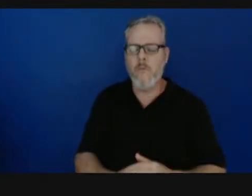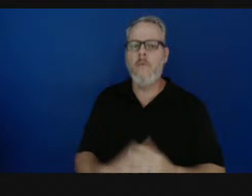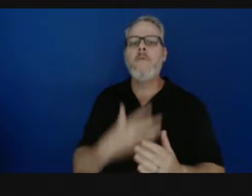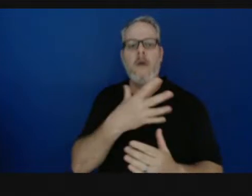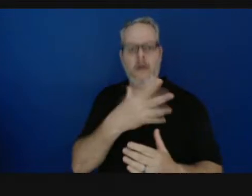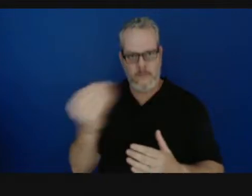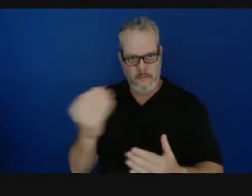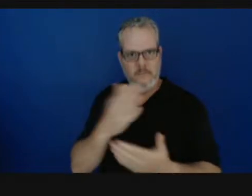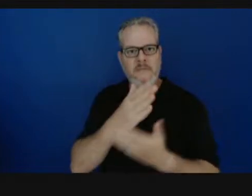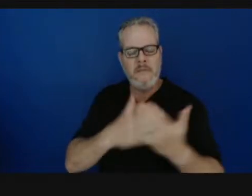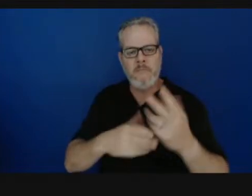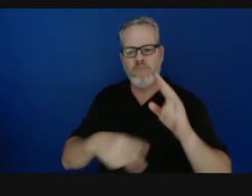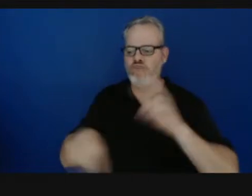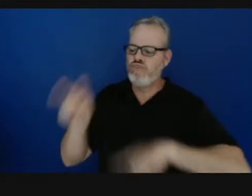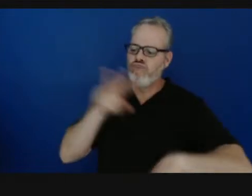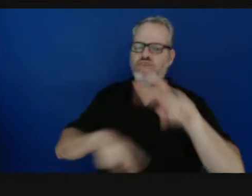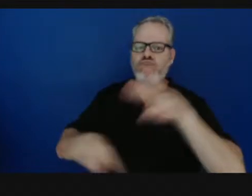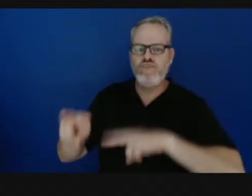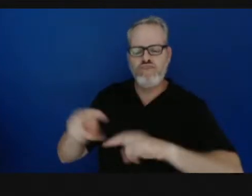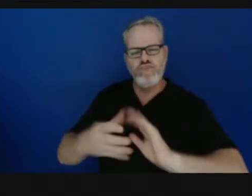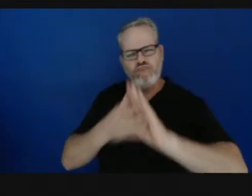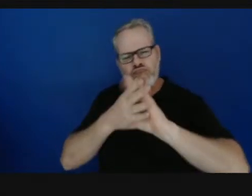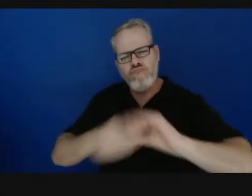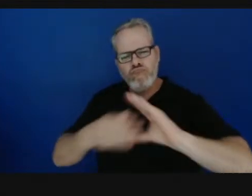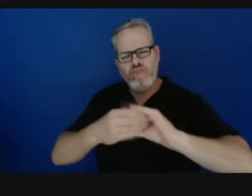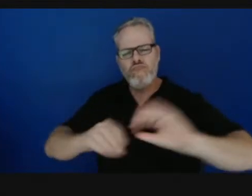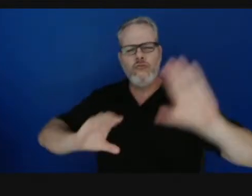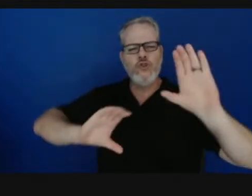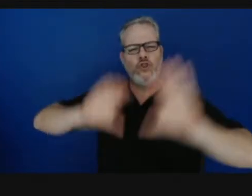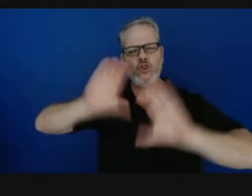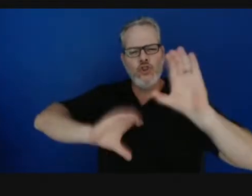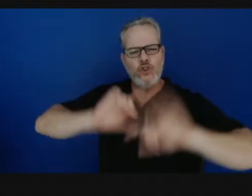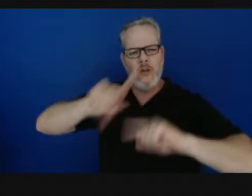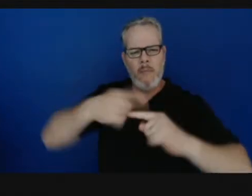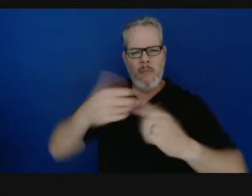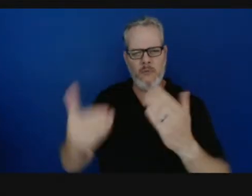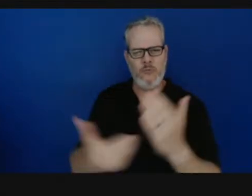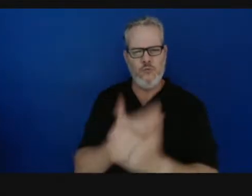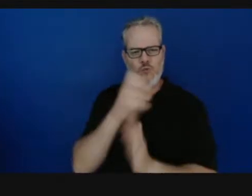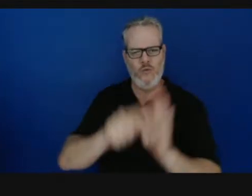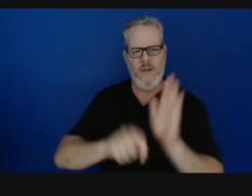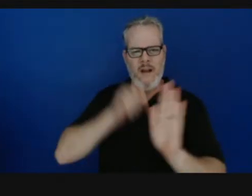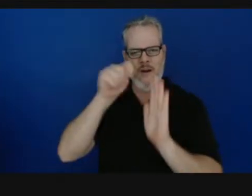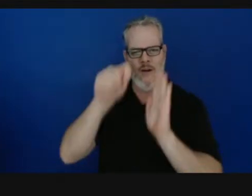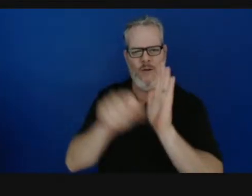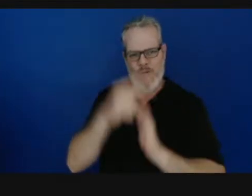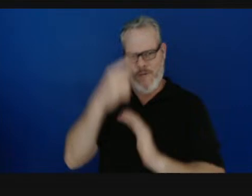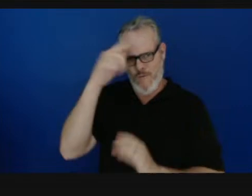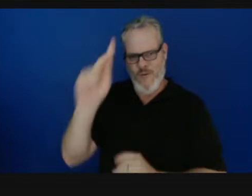and talk story about this new era of Kilauea. How are you doing today, Dane?